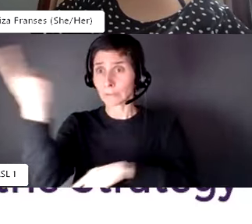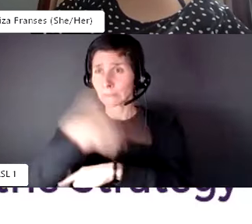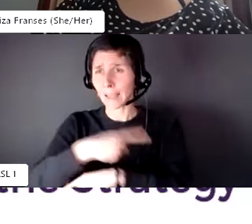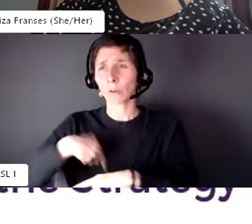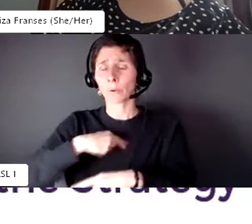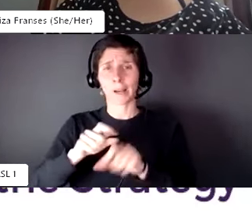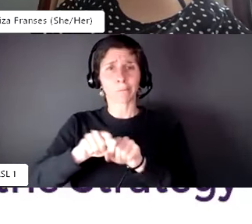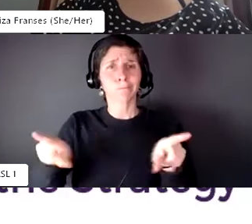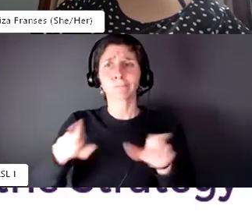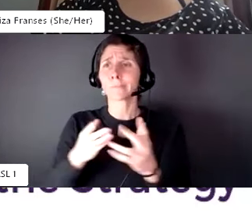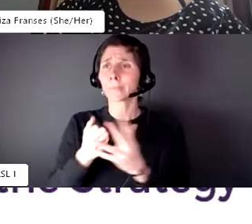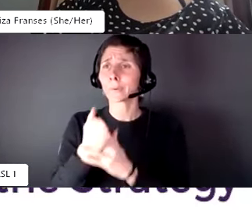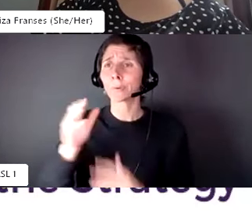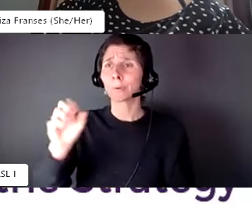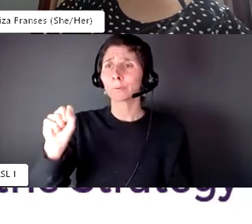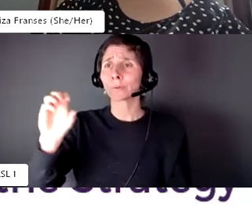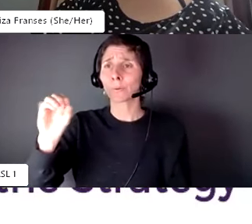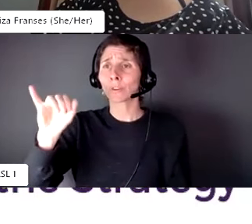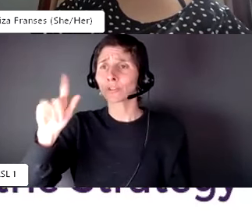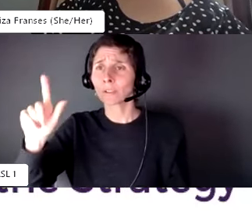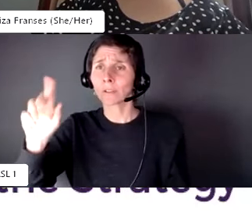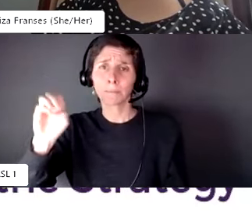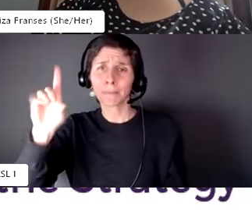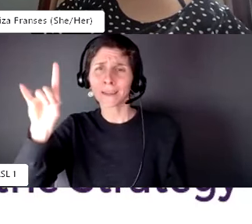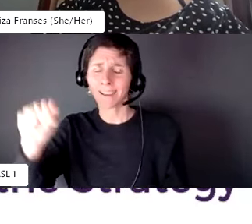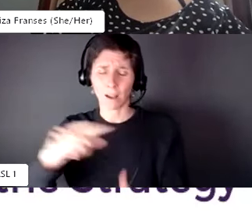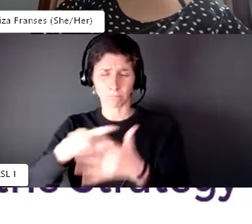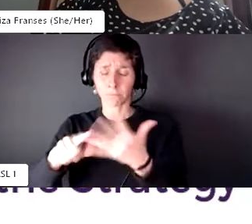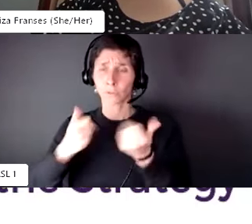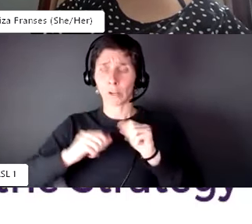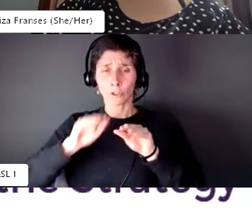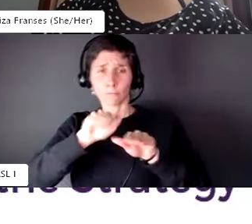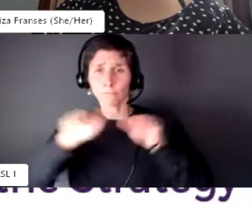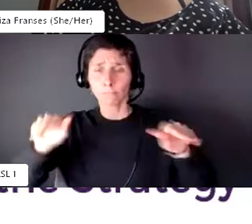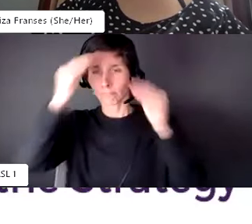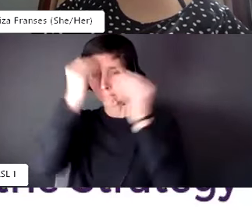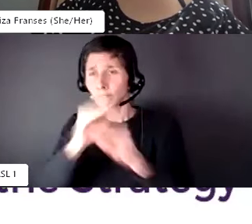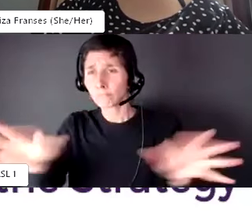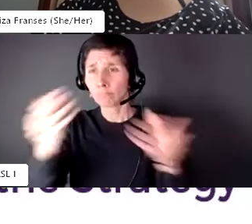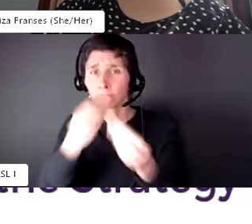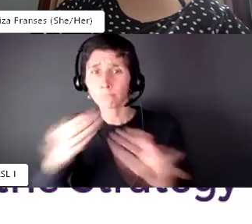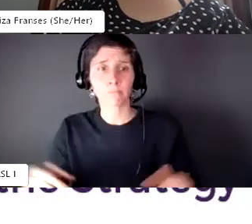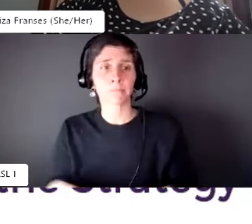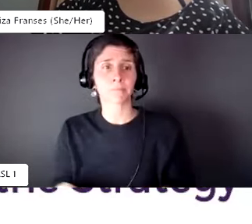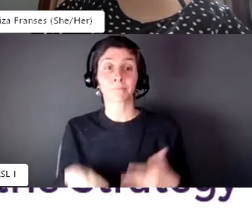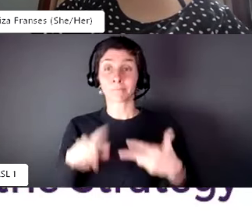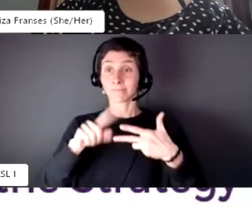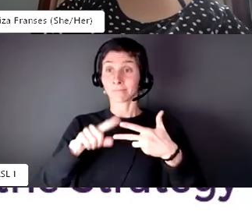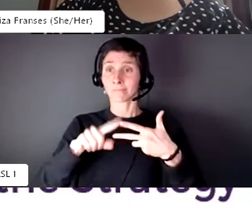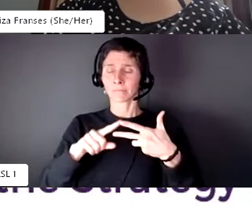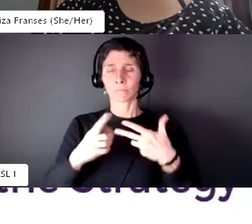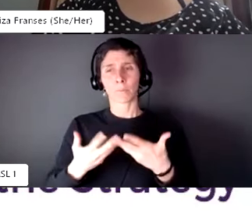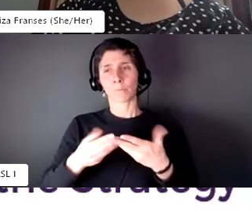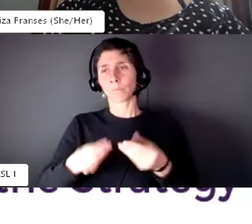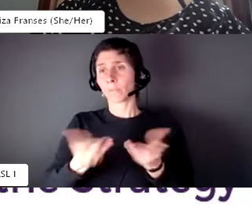to expand our awareness and education to the public. We do a lot of training to frontline providers in all sectors. And again,